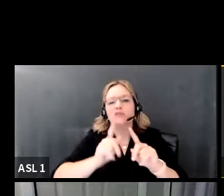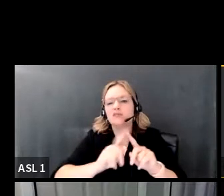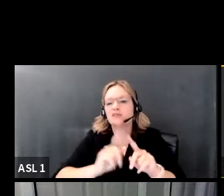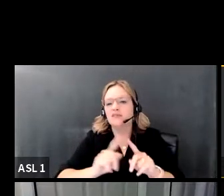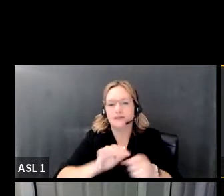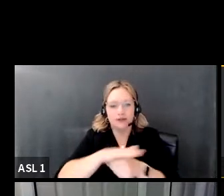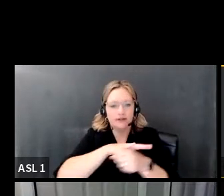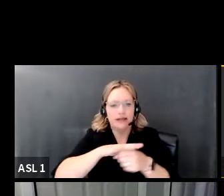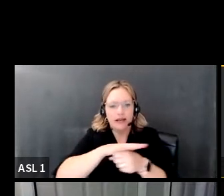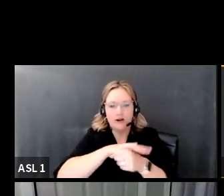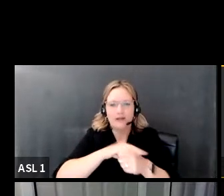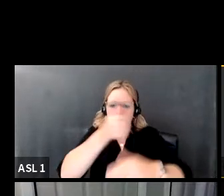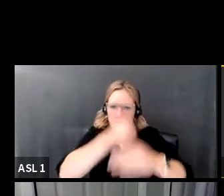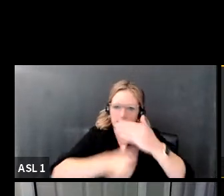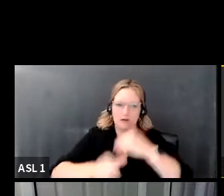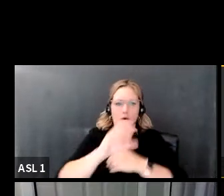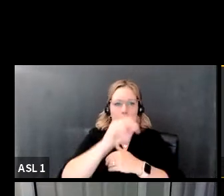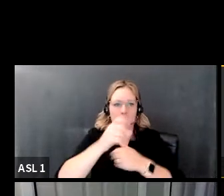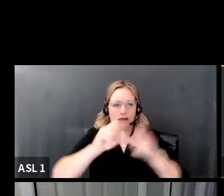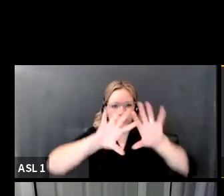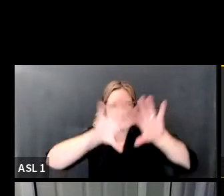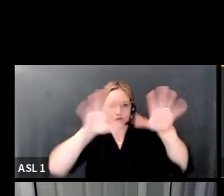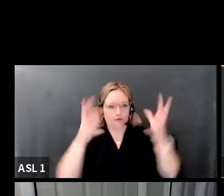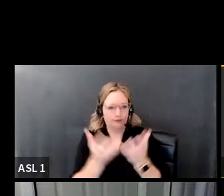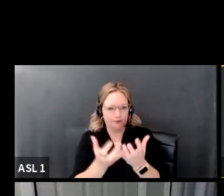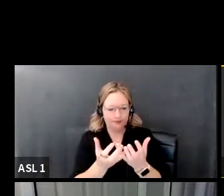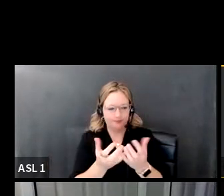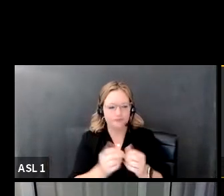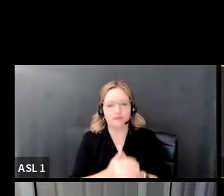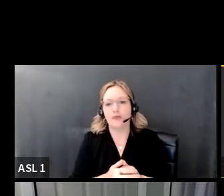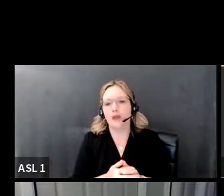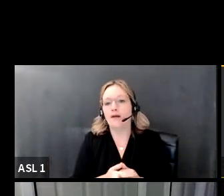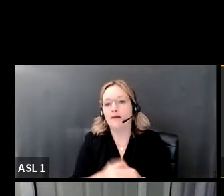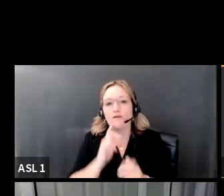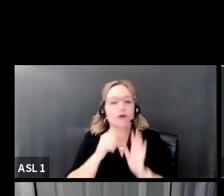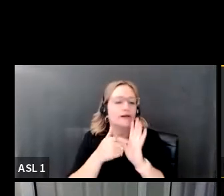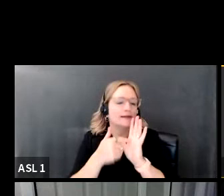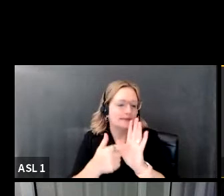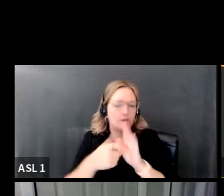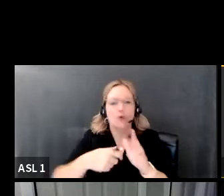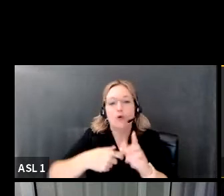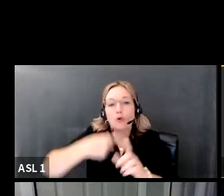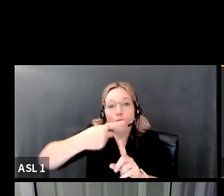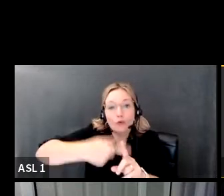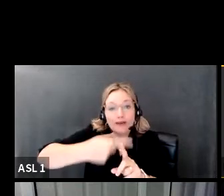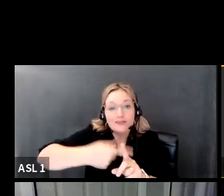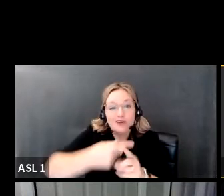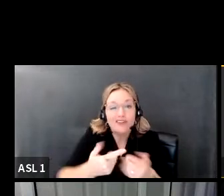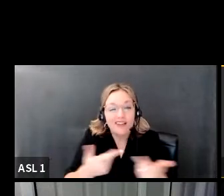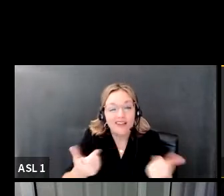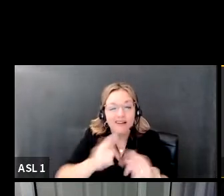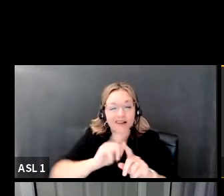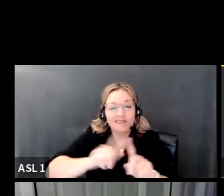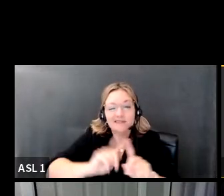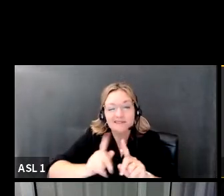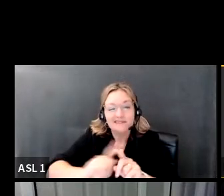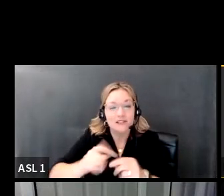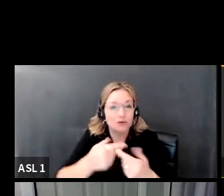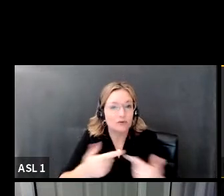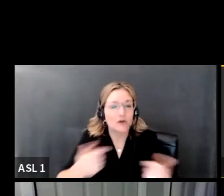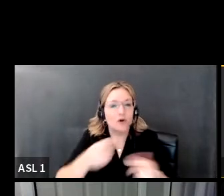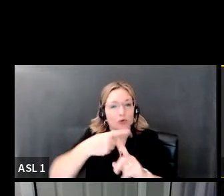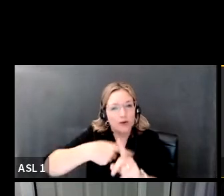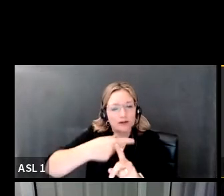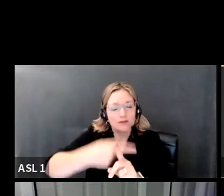areas within the organization miscellaneous rentals is a good example there are different sections